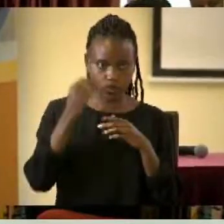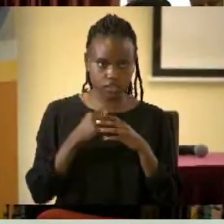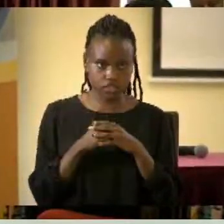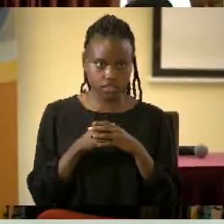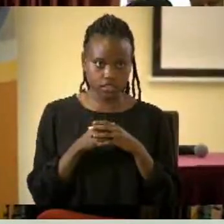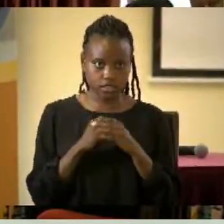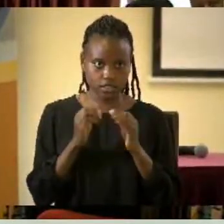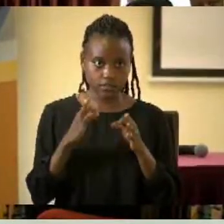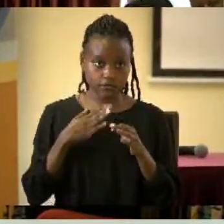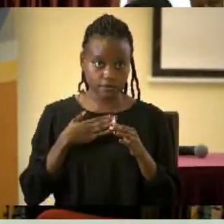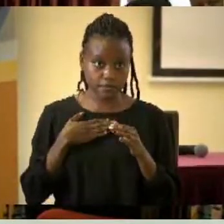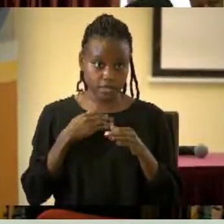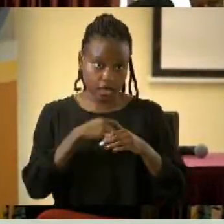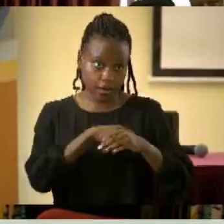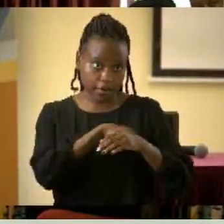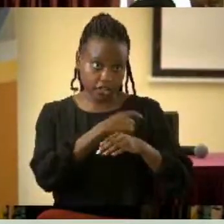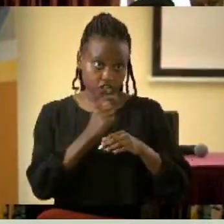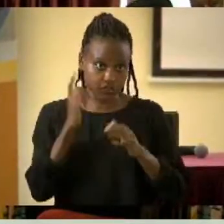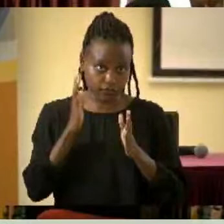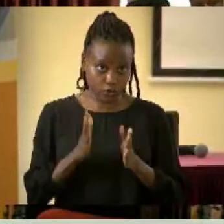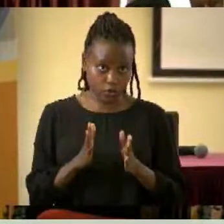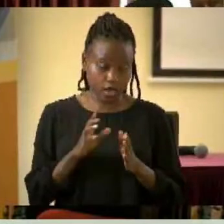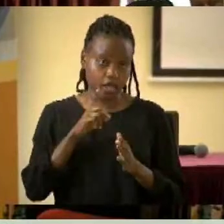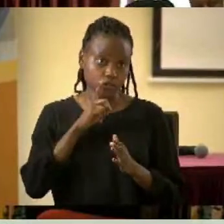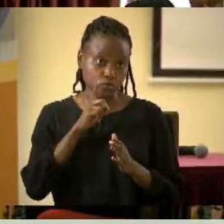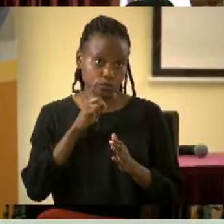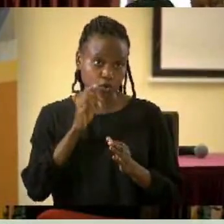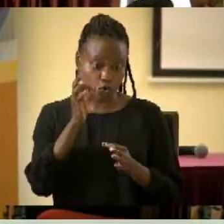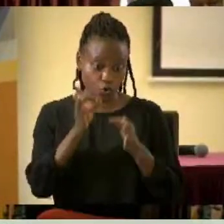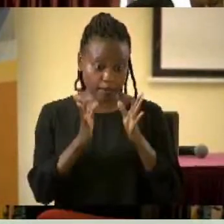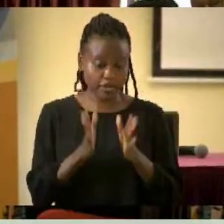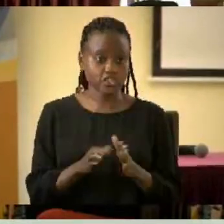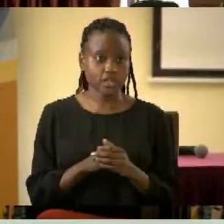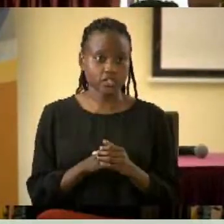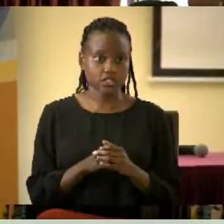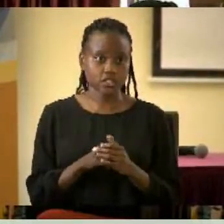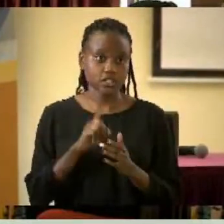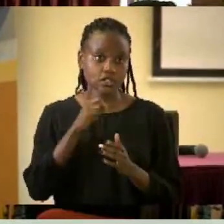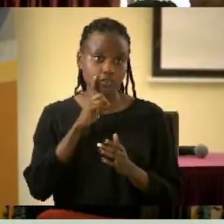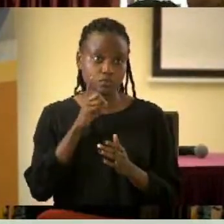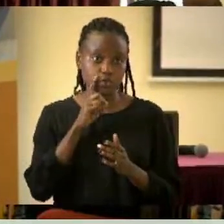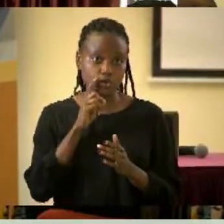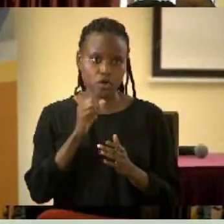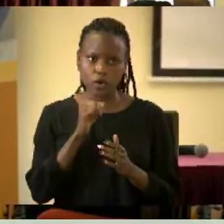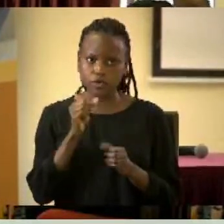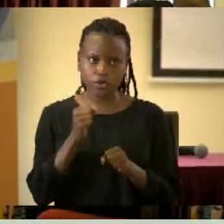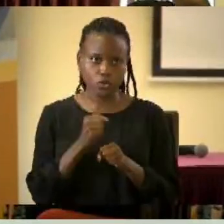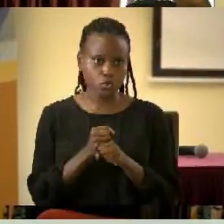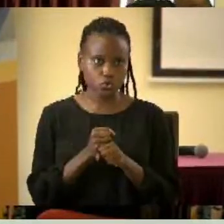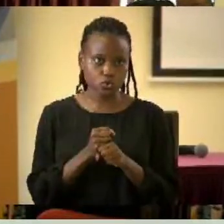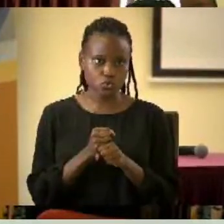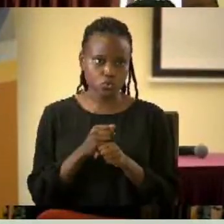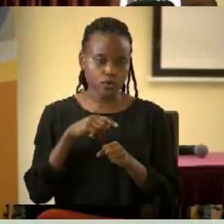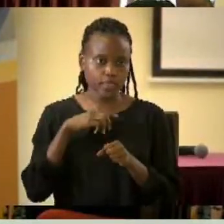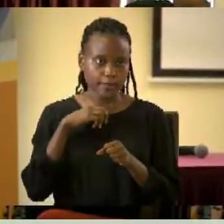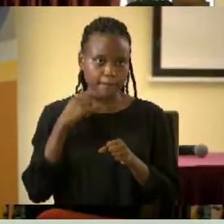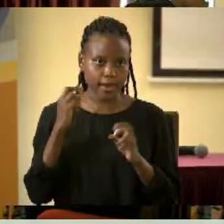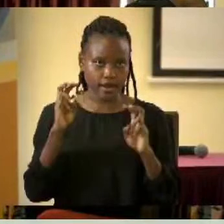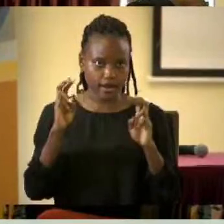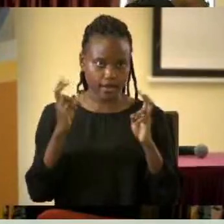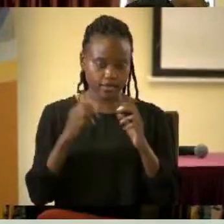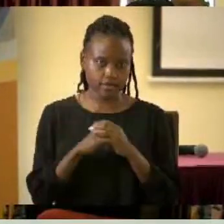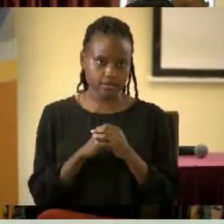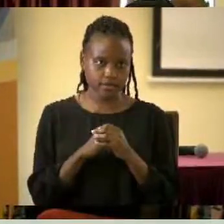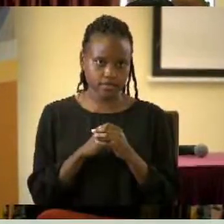Because if I'm a chief magistrate today and tomorrow I become a judge, today I'm not able to do the murder trial, but tomorrow I'm able to do a murder